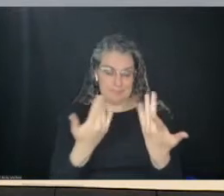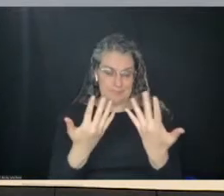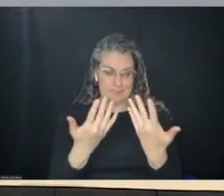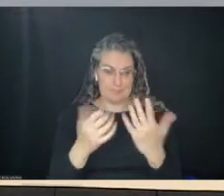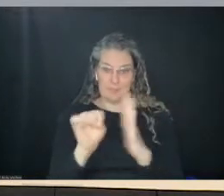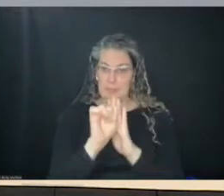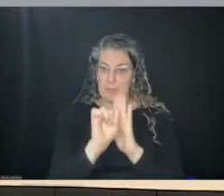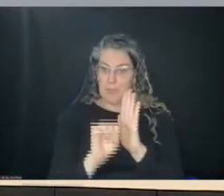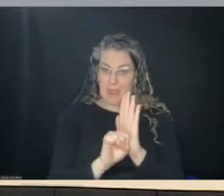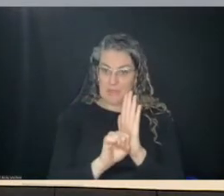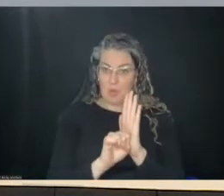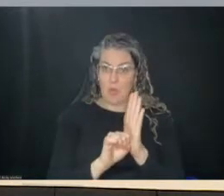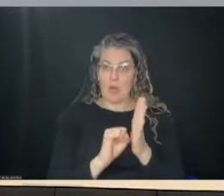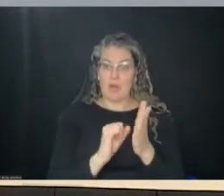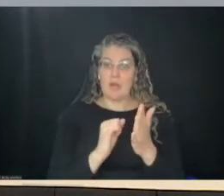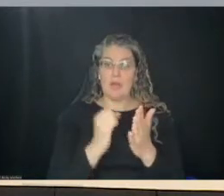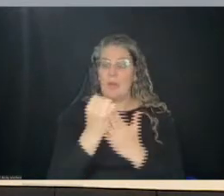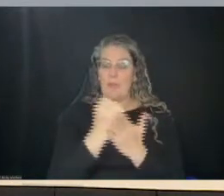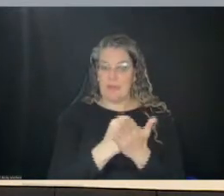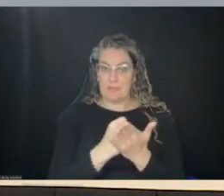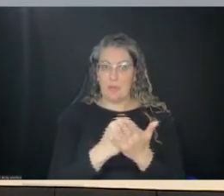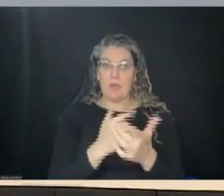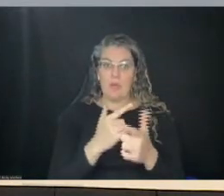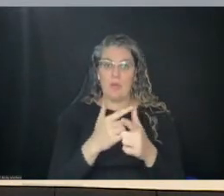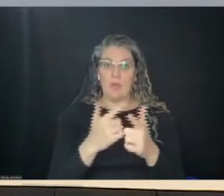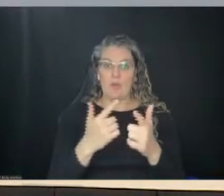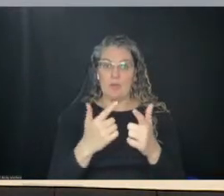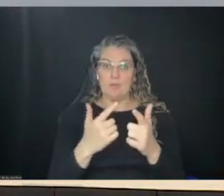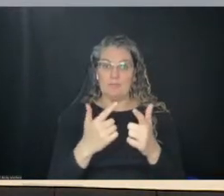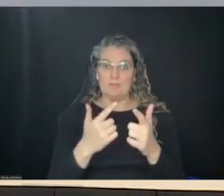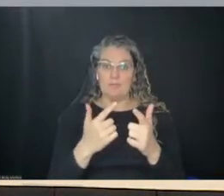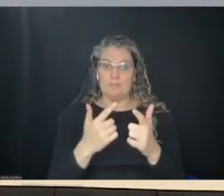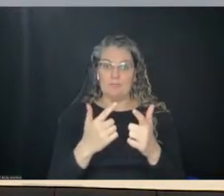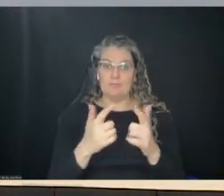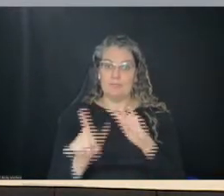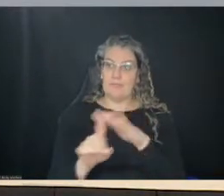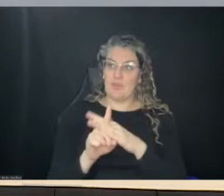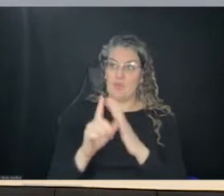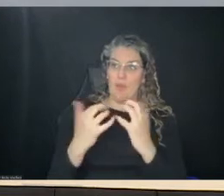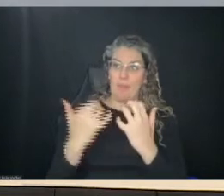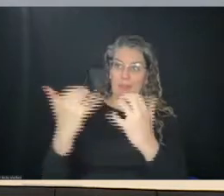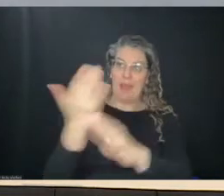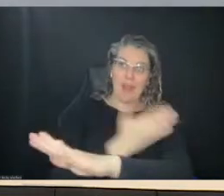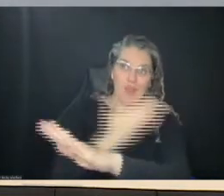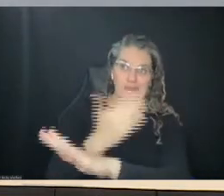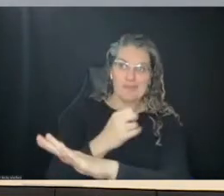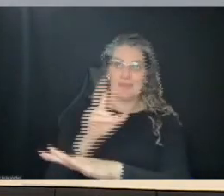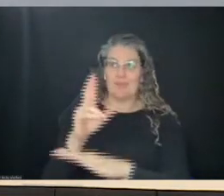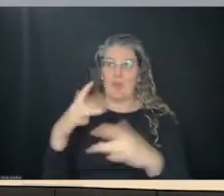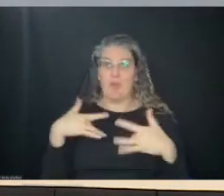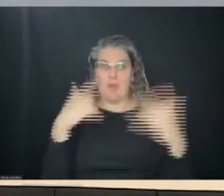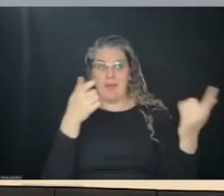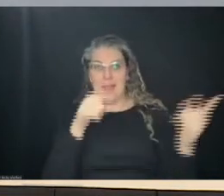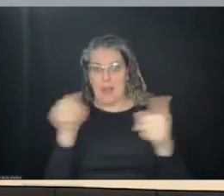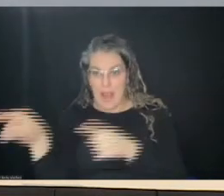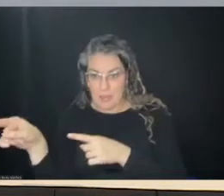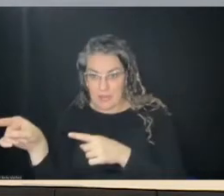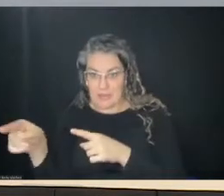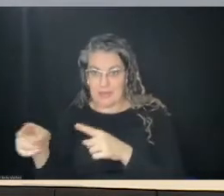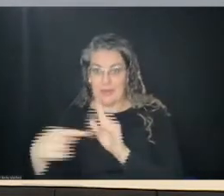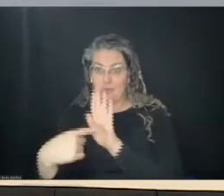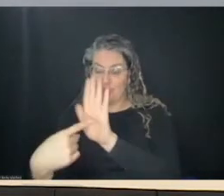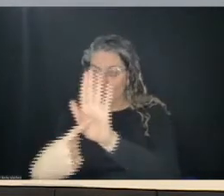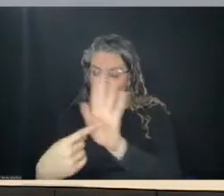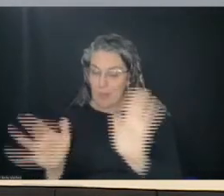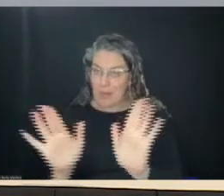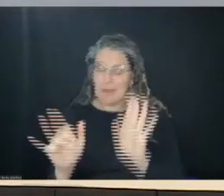passports or records to be used to attend certain events in Prince Edward Island or to participate in